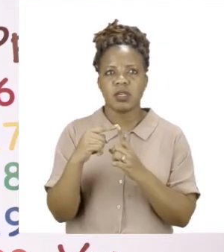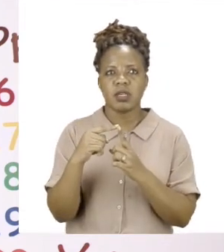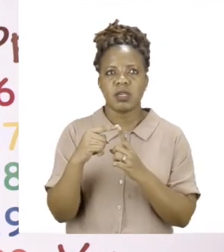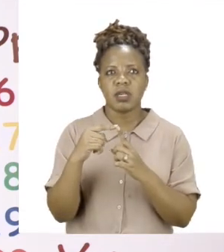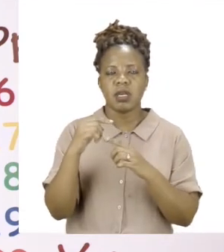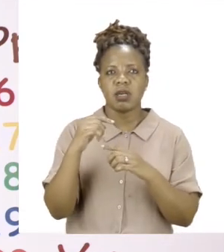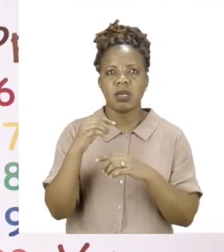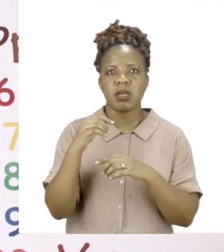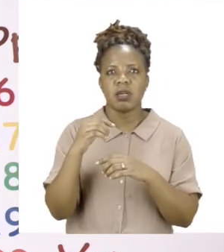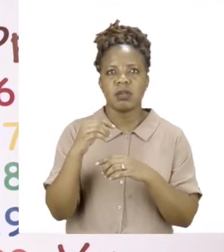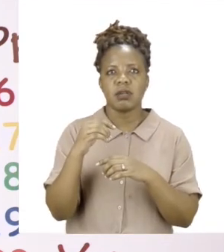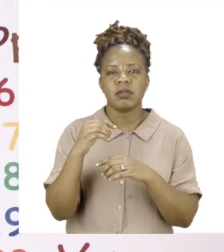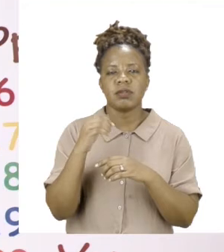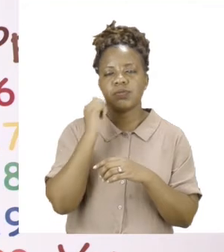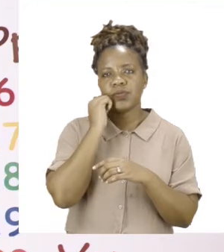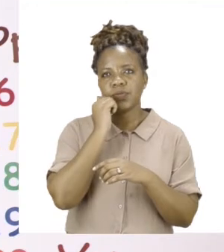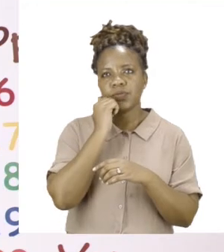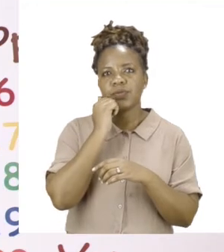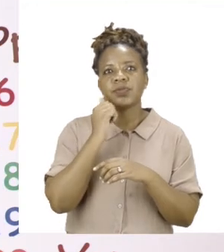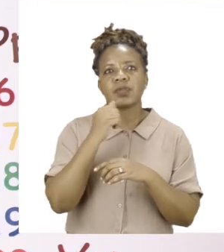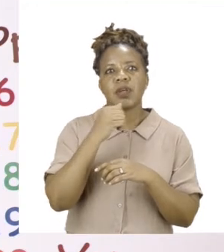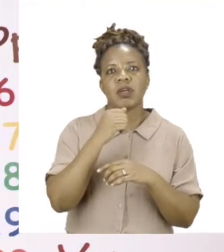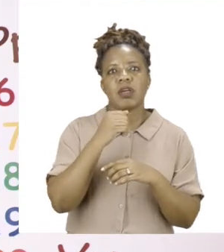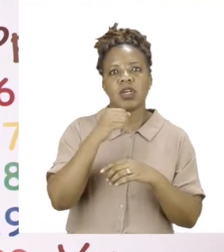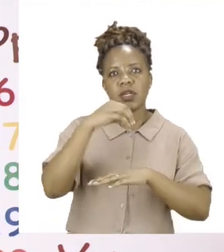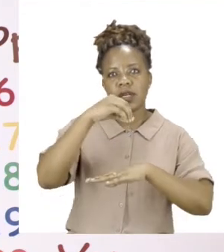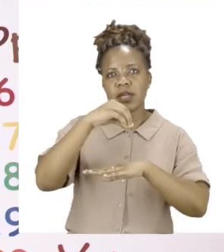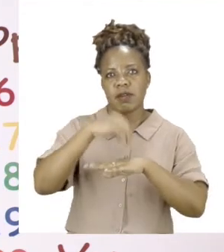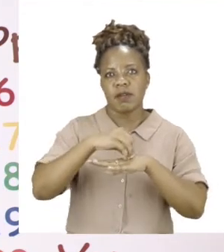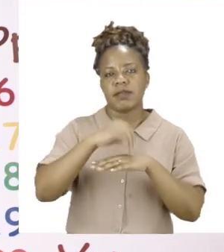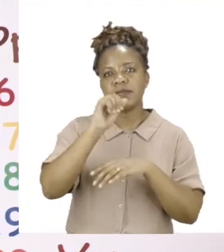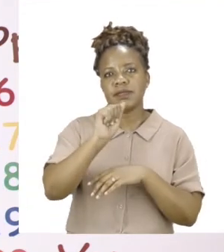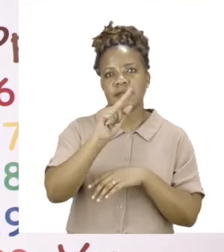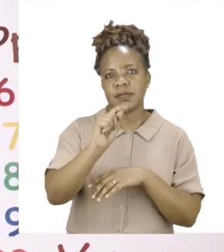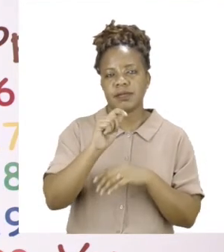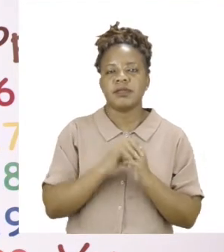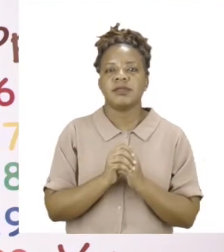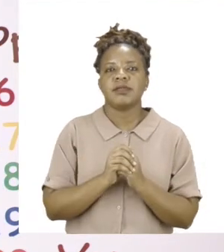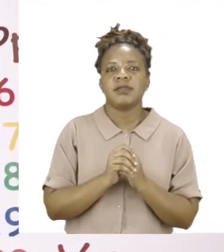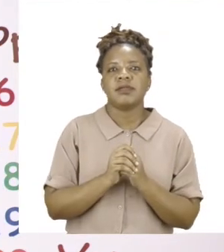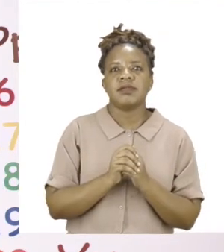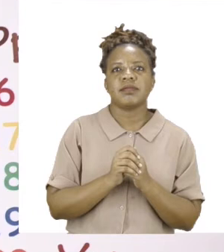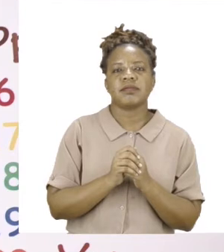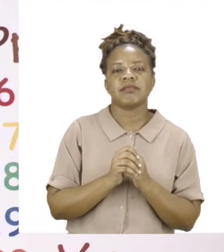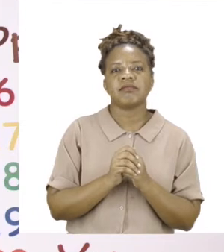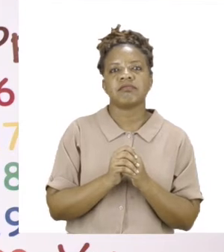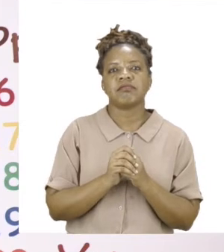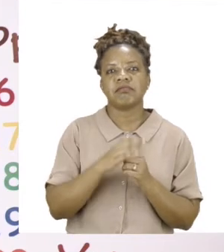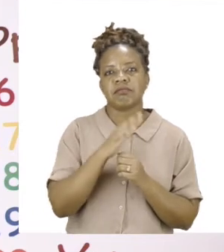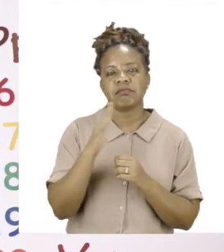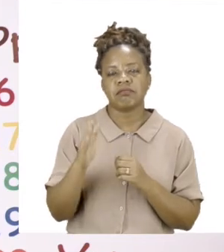stop at the end, we know that this is the last word we're going to use. So we are going to write the word at.